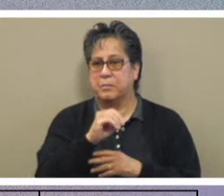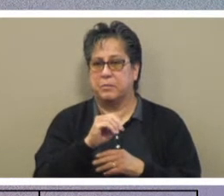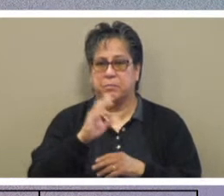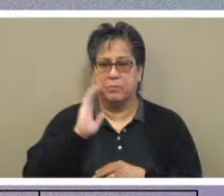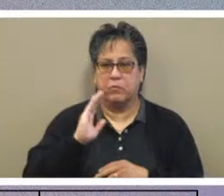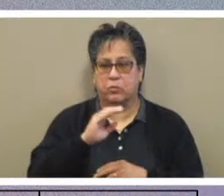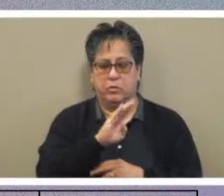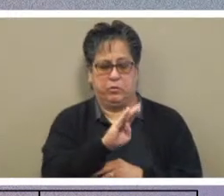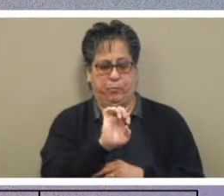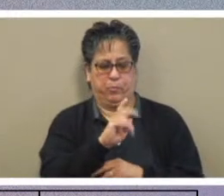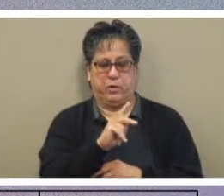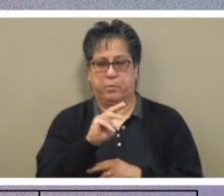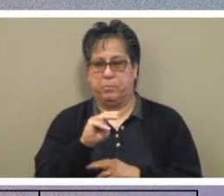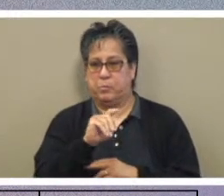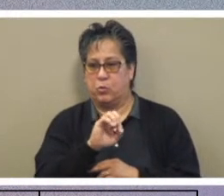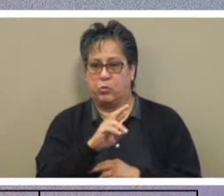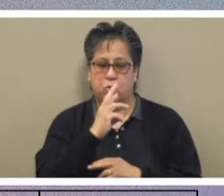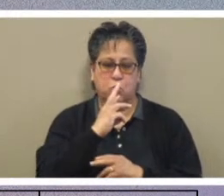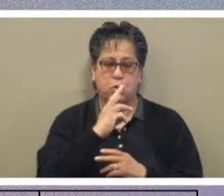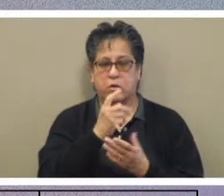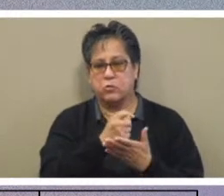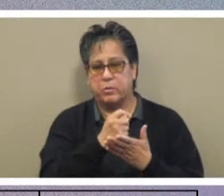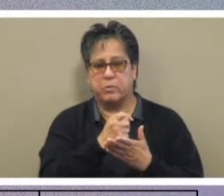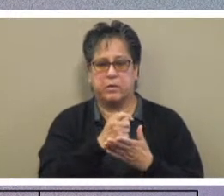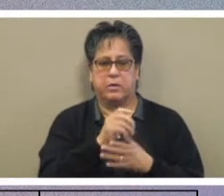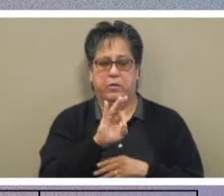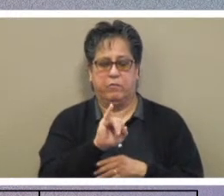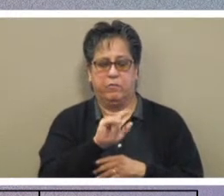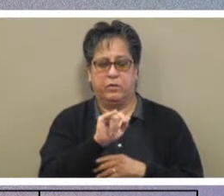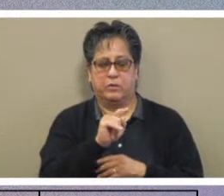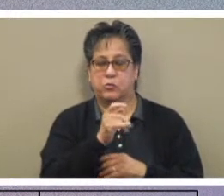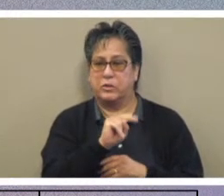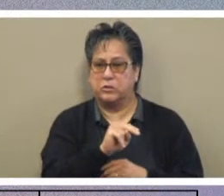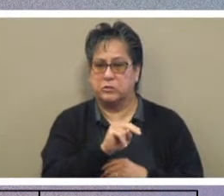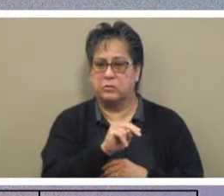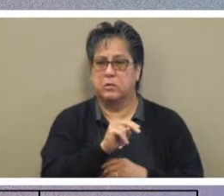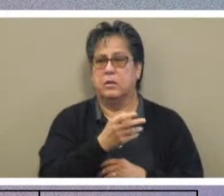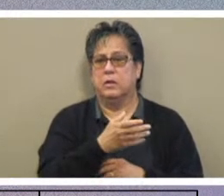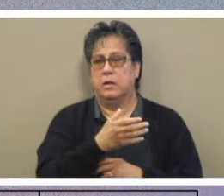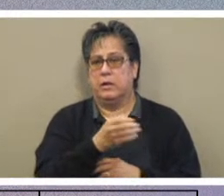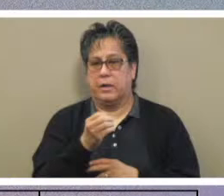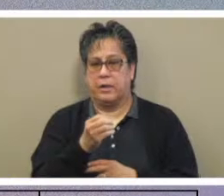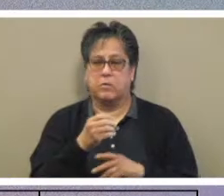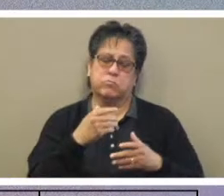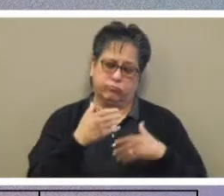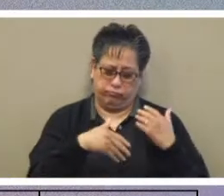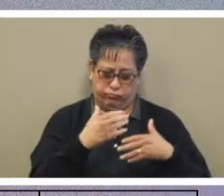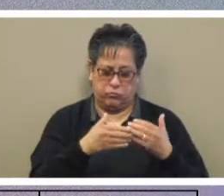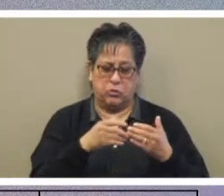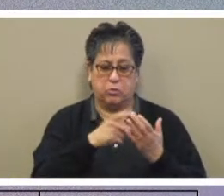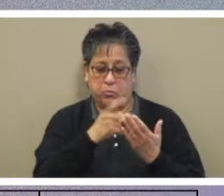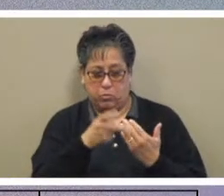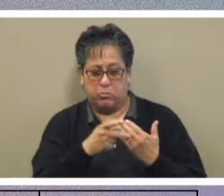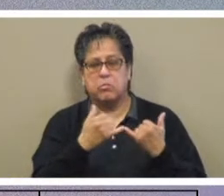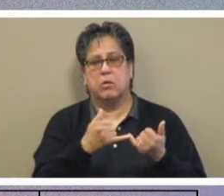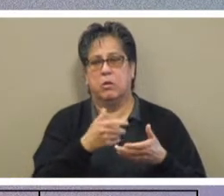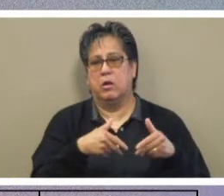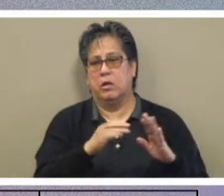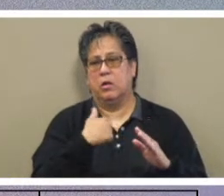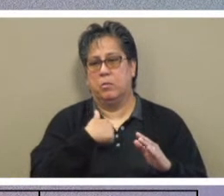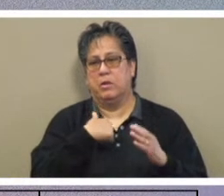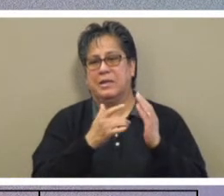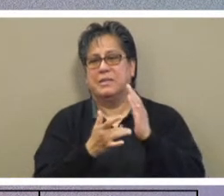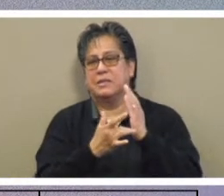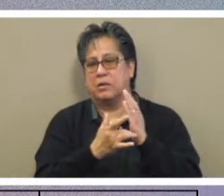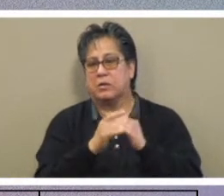to be just a brick and mortar, you know, like water treatment, filtration devices. And going through the program allowed me to now become a